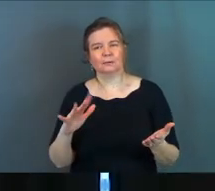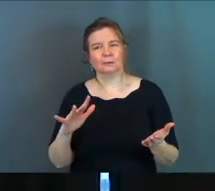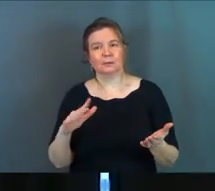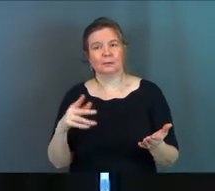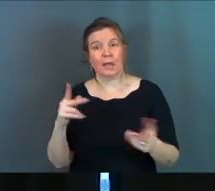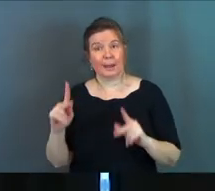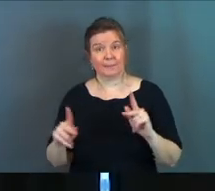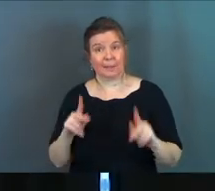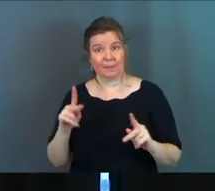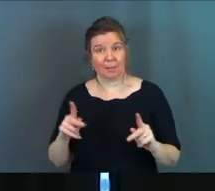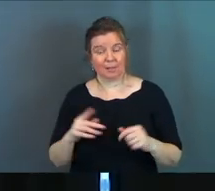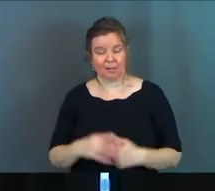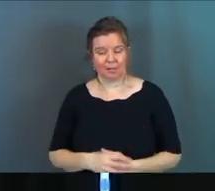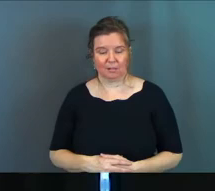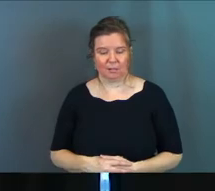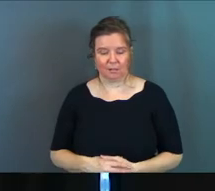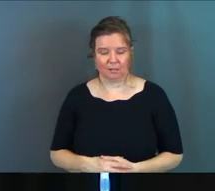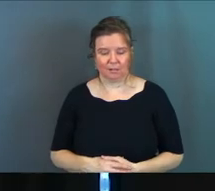you look at people